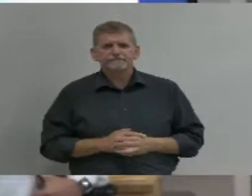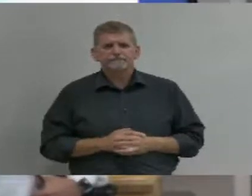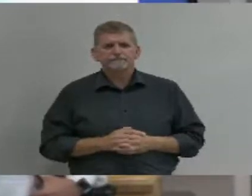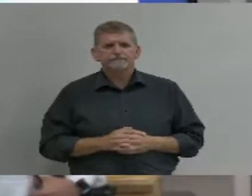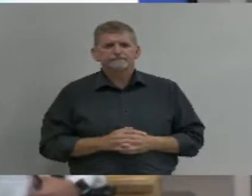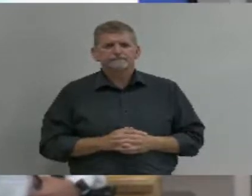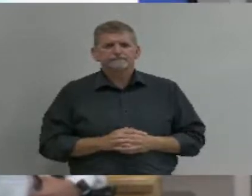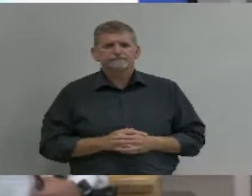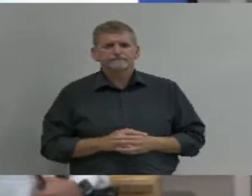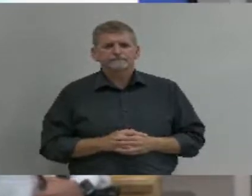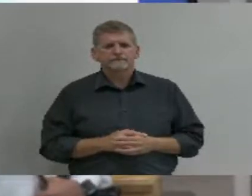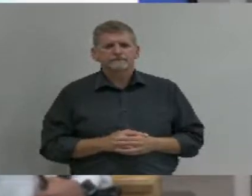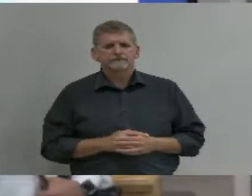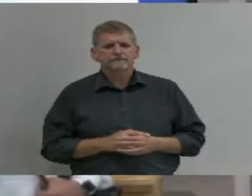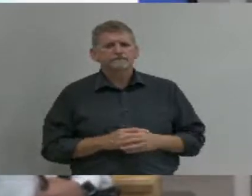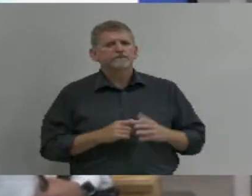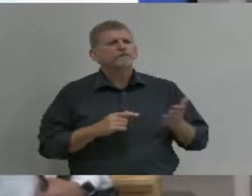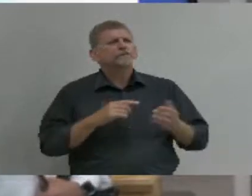happen and at what metric?